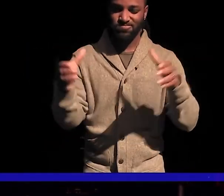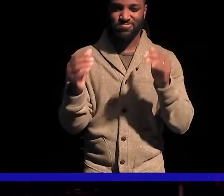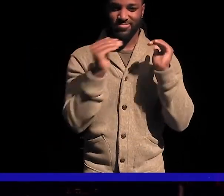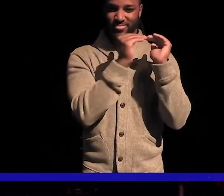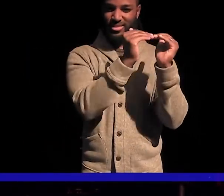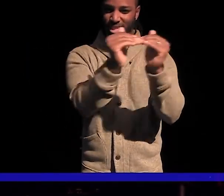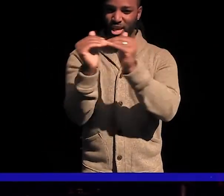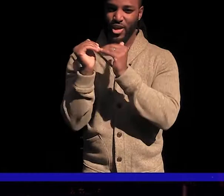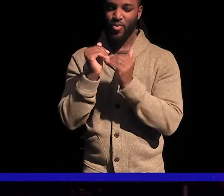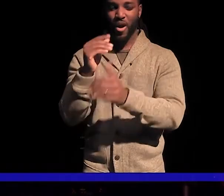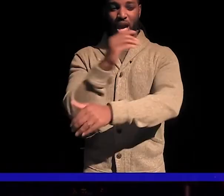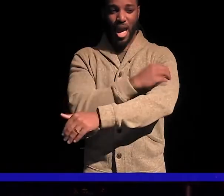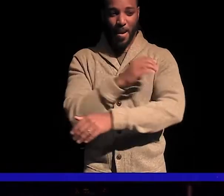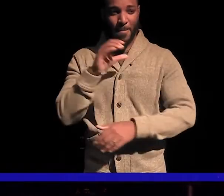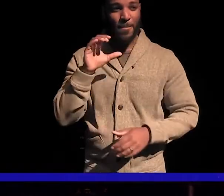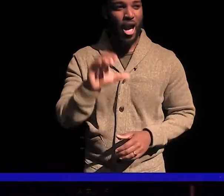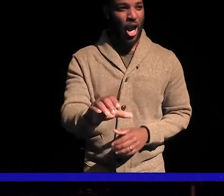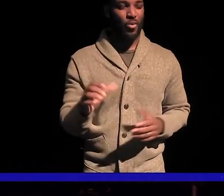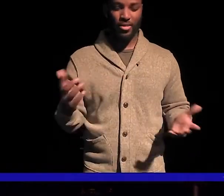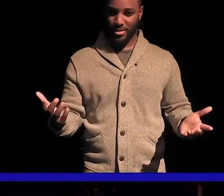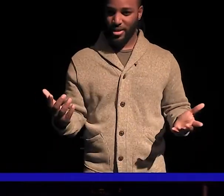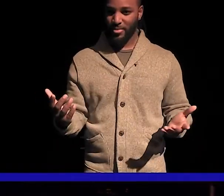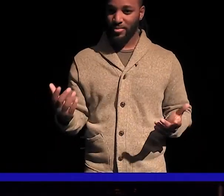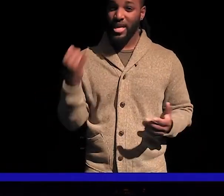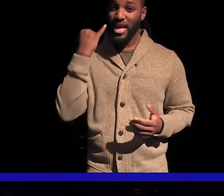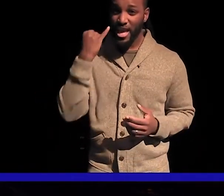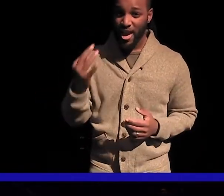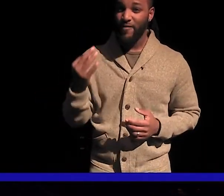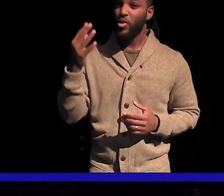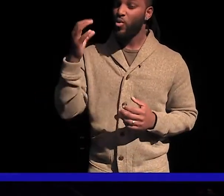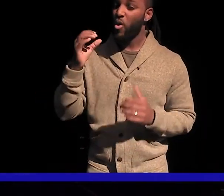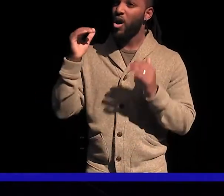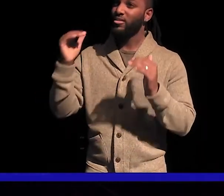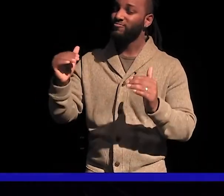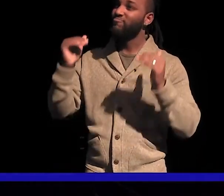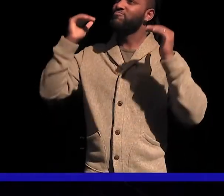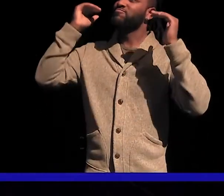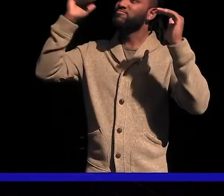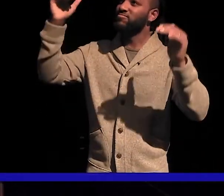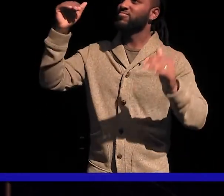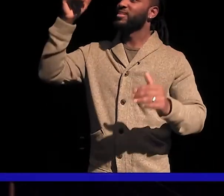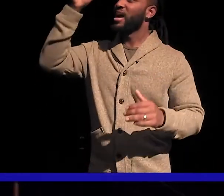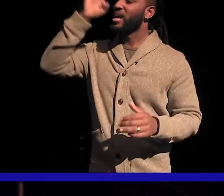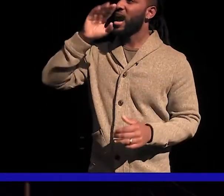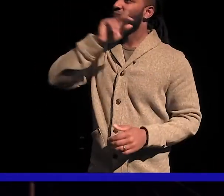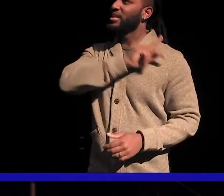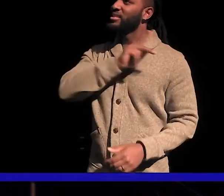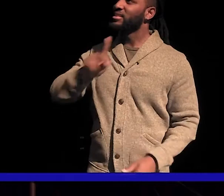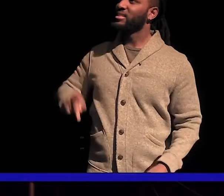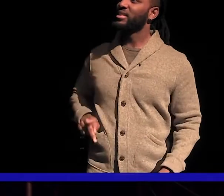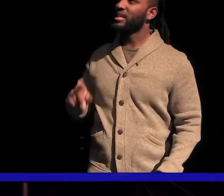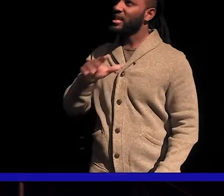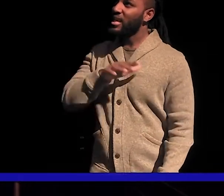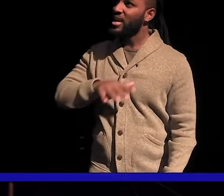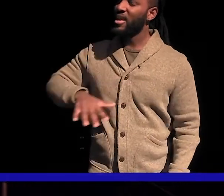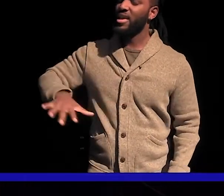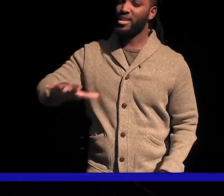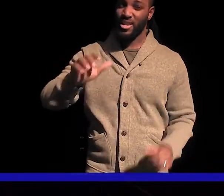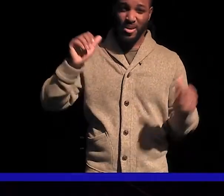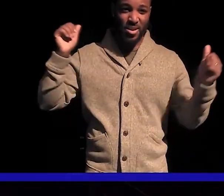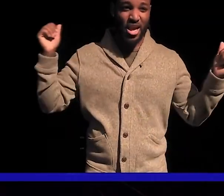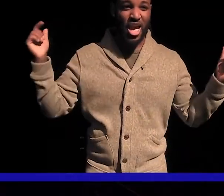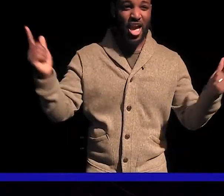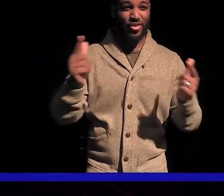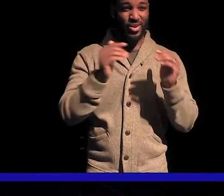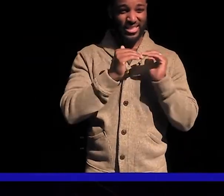of Christ in order to exert a sanctifying, saving, and delivering influence